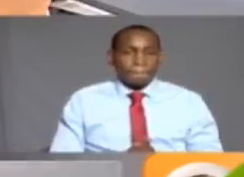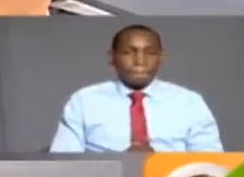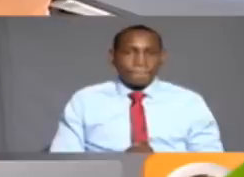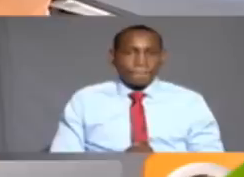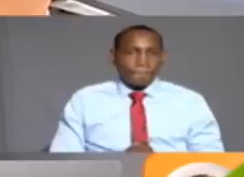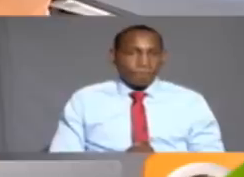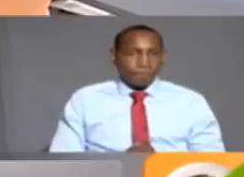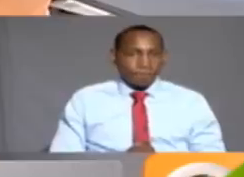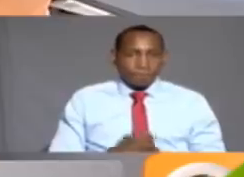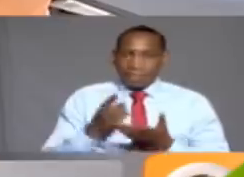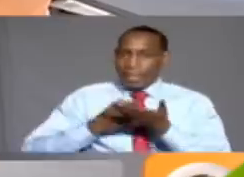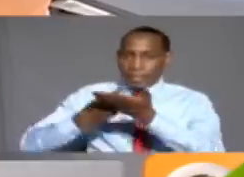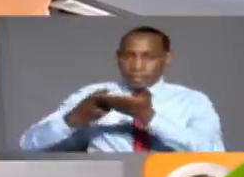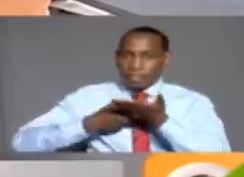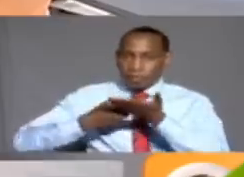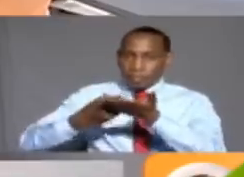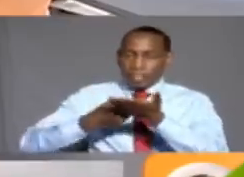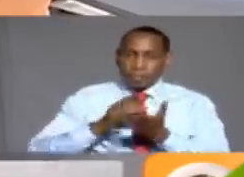I have not shifted. But